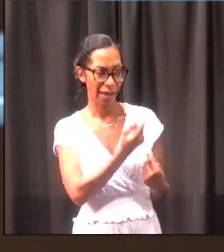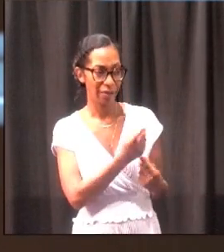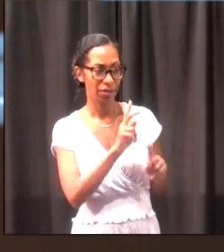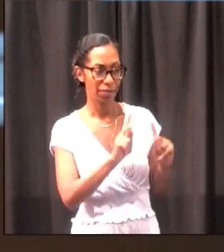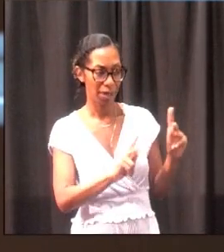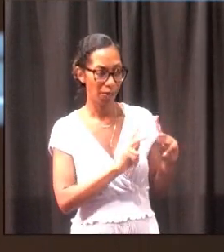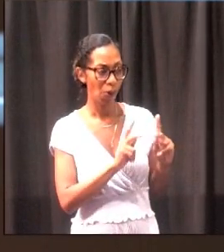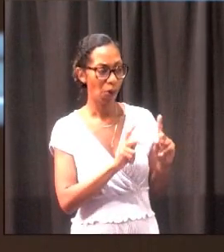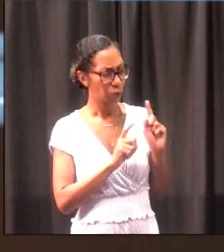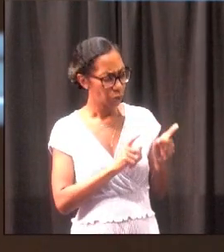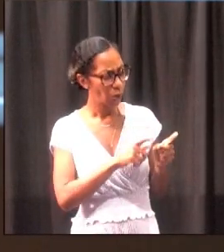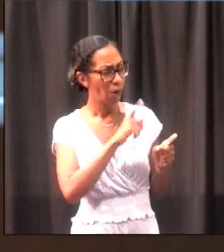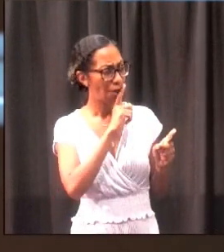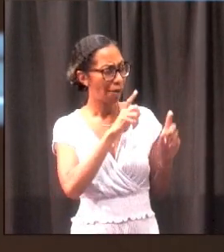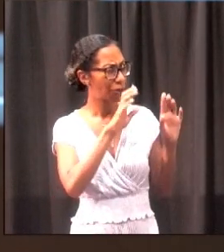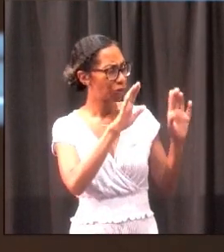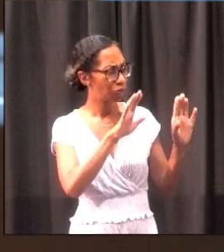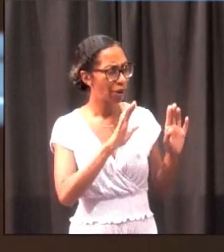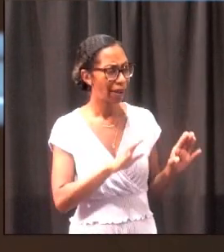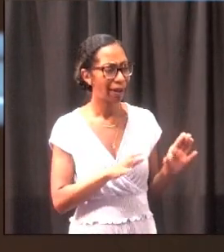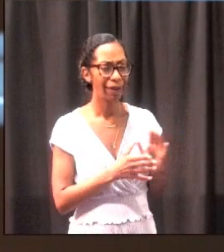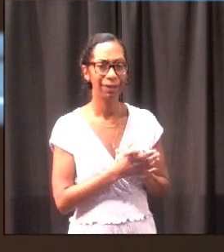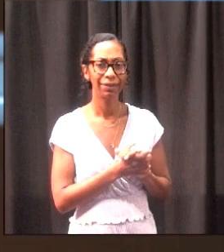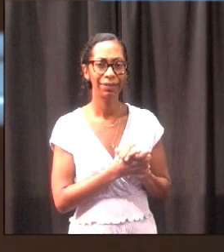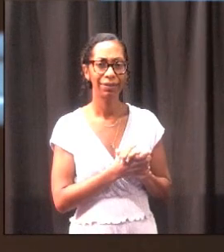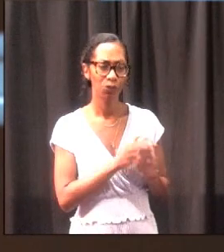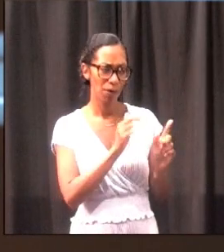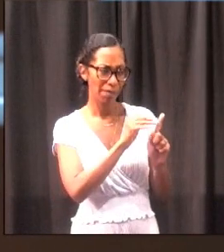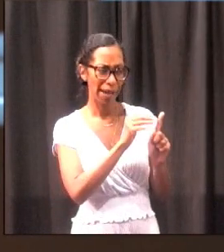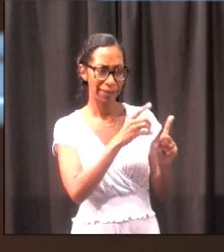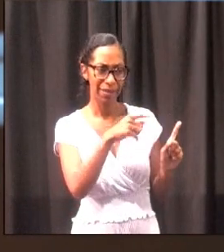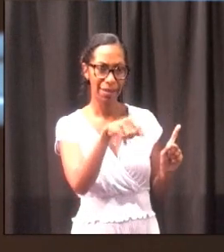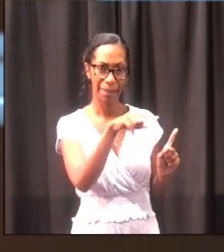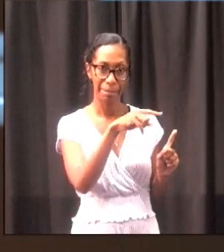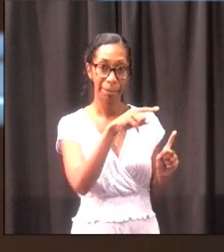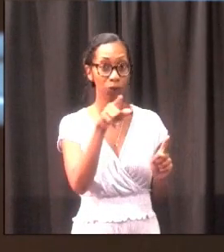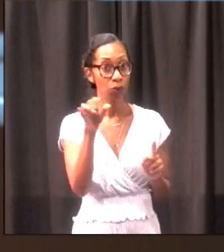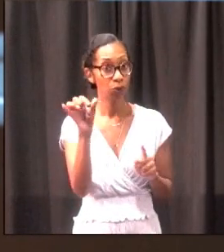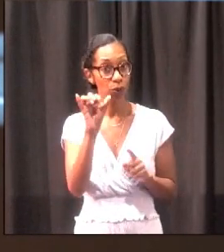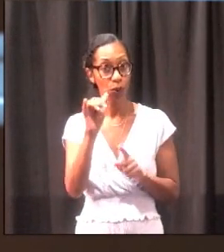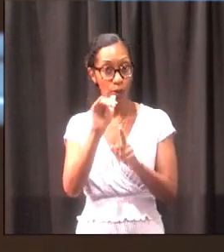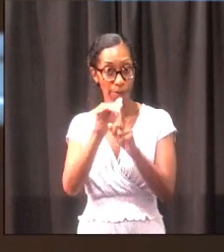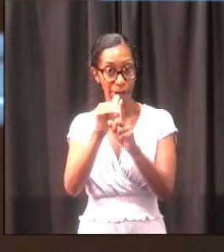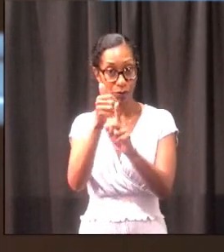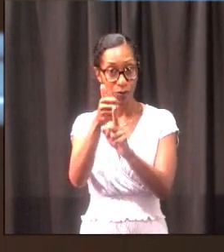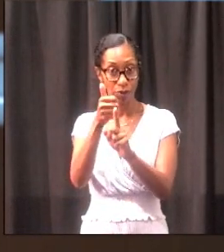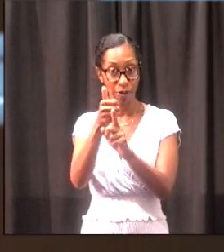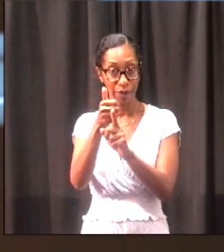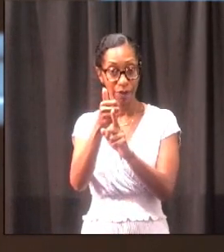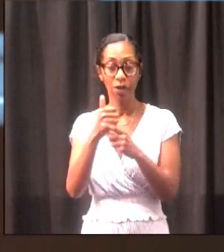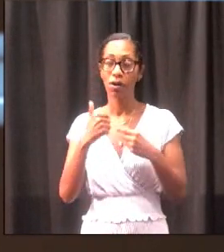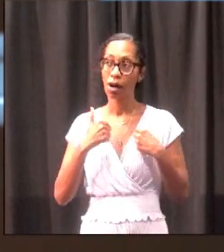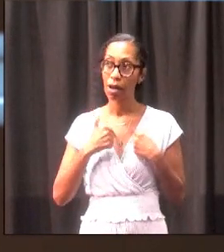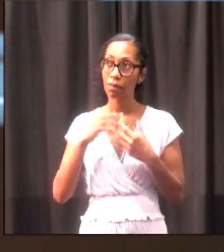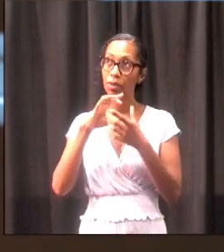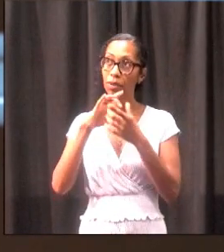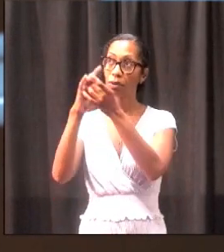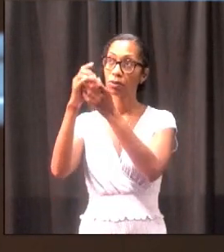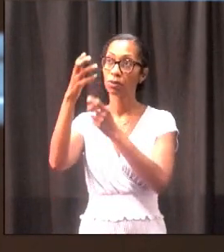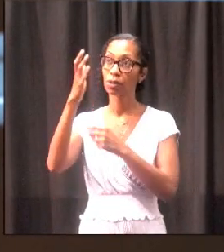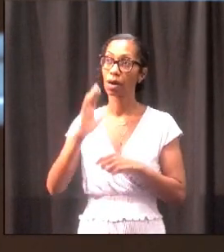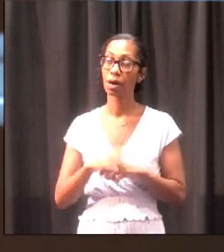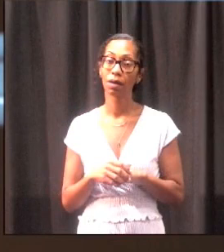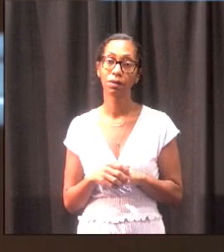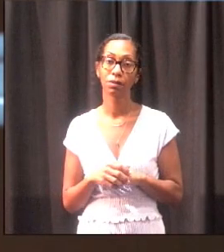things that we need to consider to remind us who we are